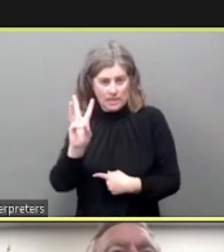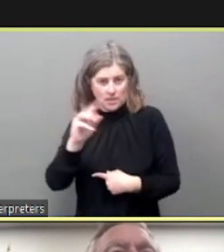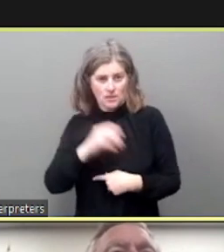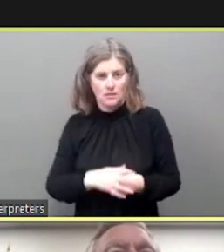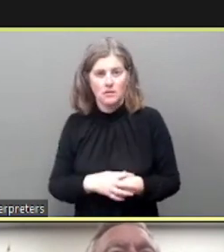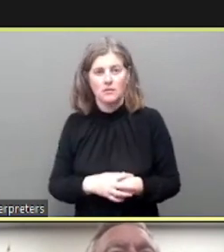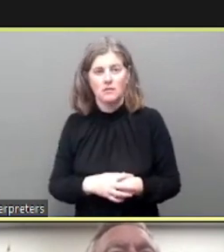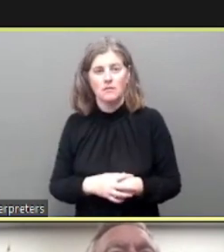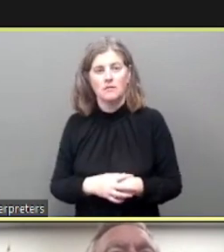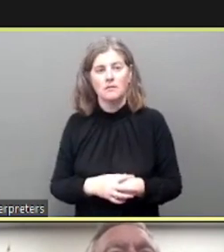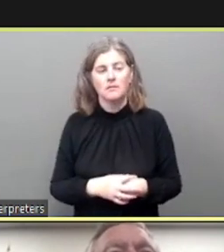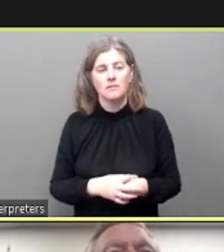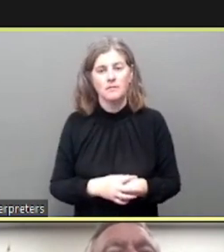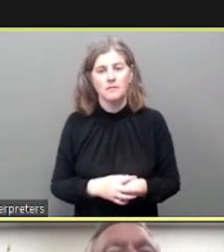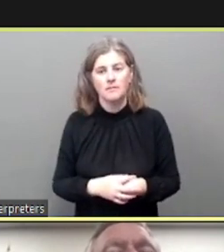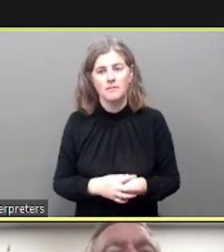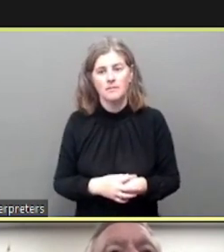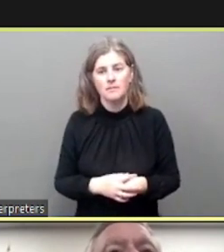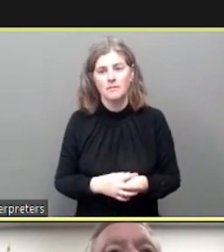got,